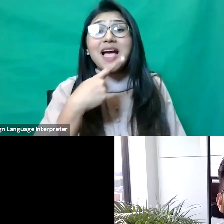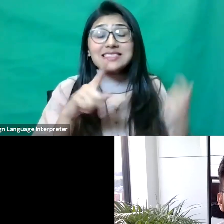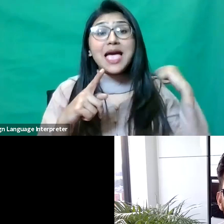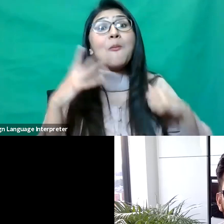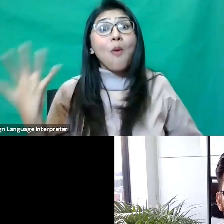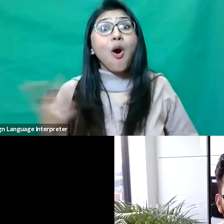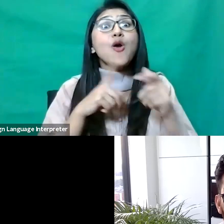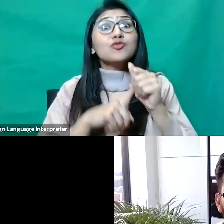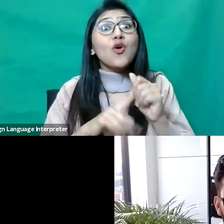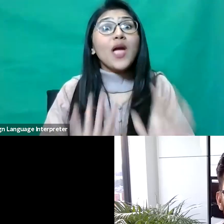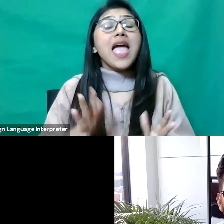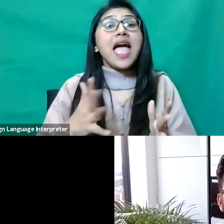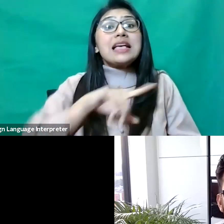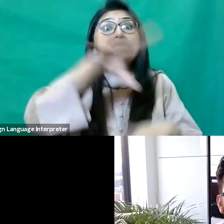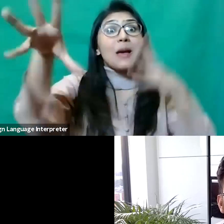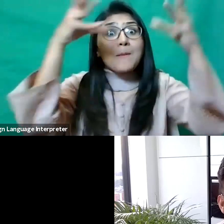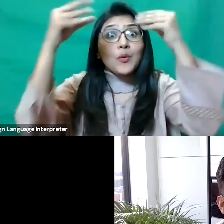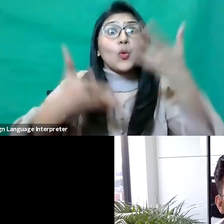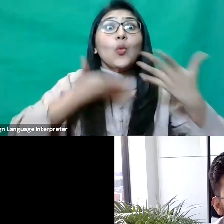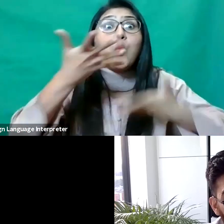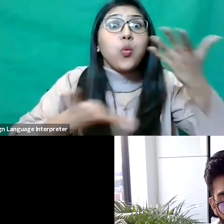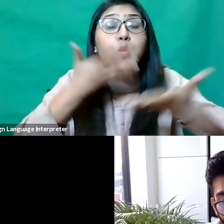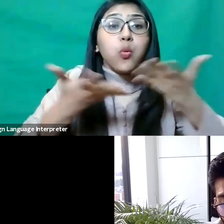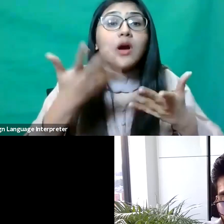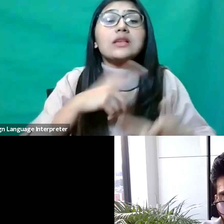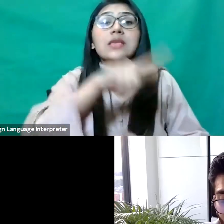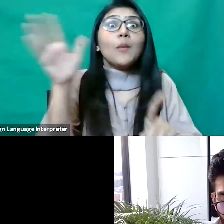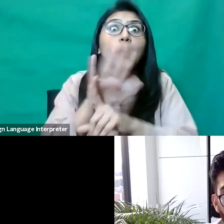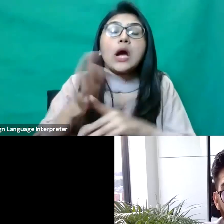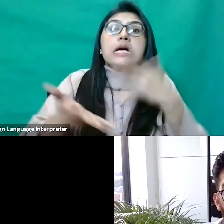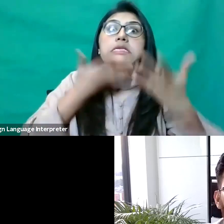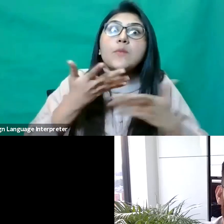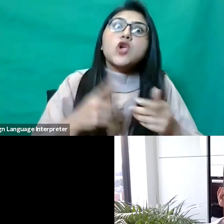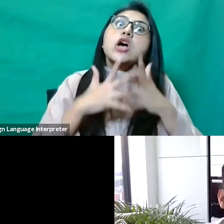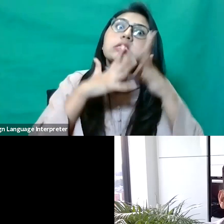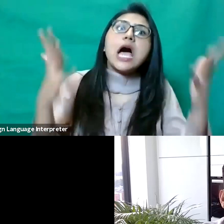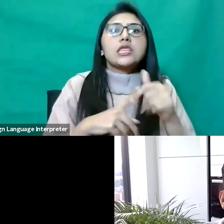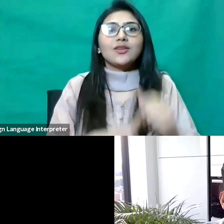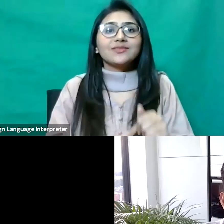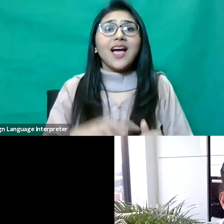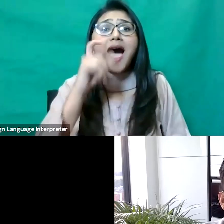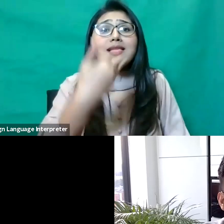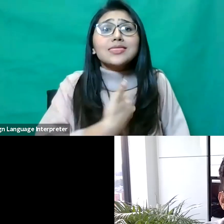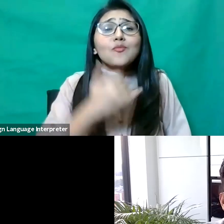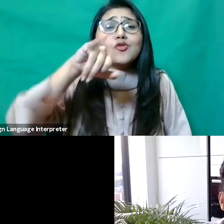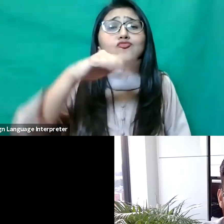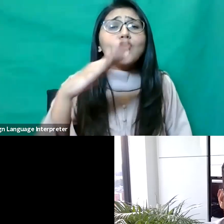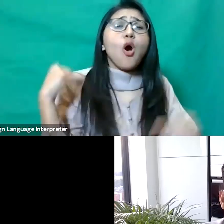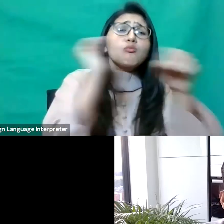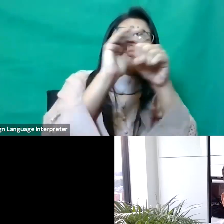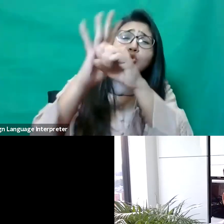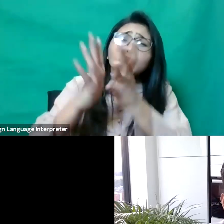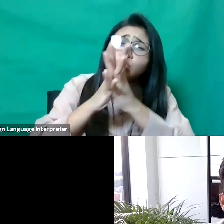raise awareness. Because I've been applying jobs for so long,